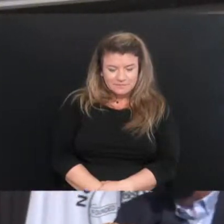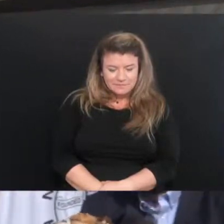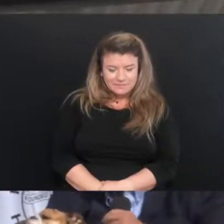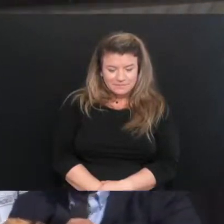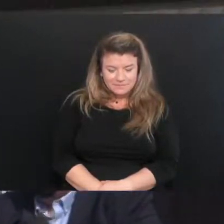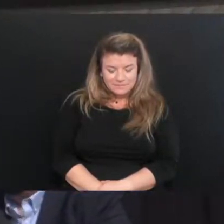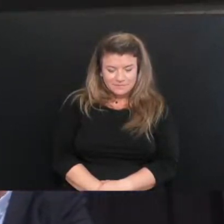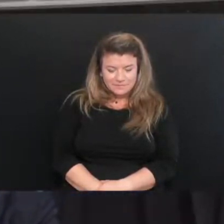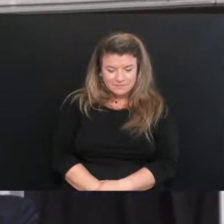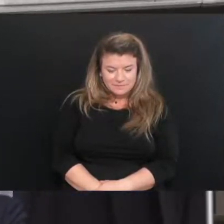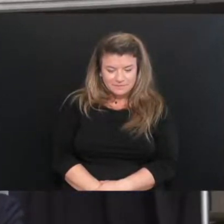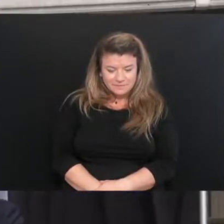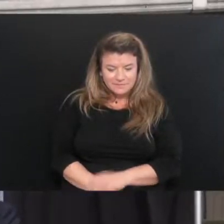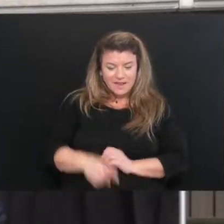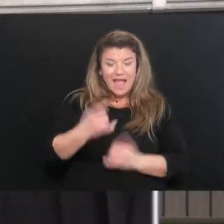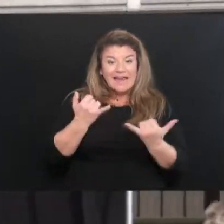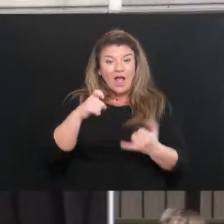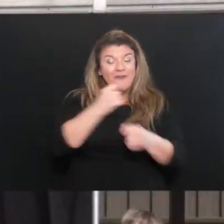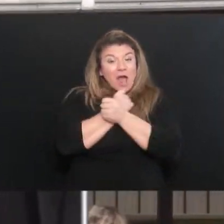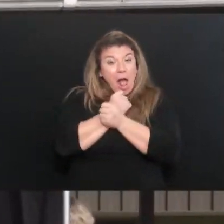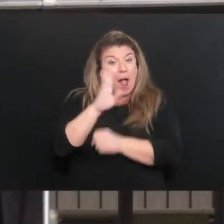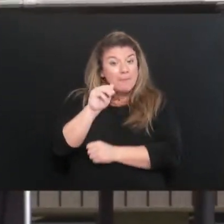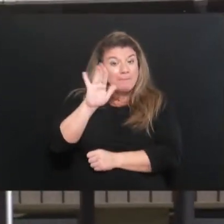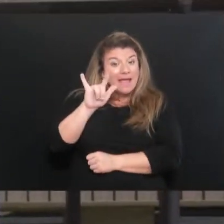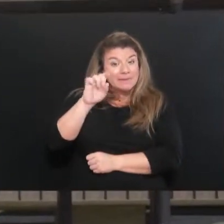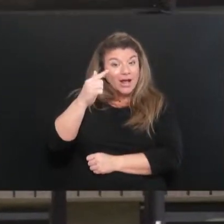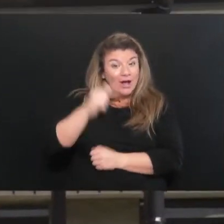You got to give Baby Dog a hug.